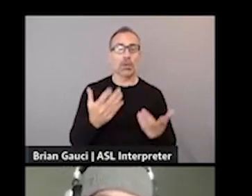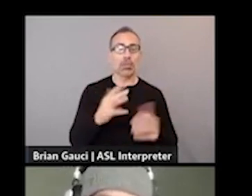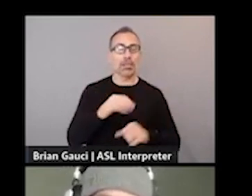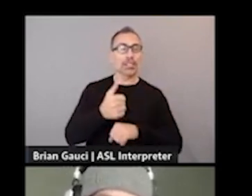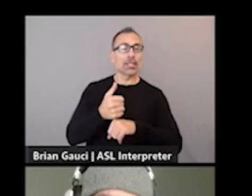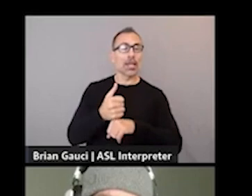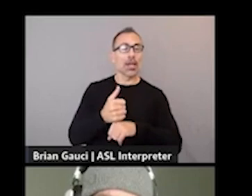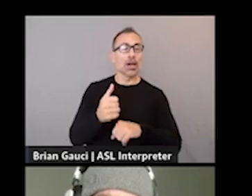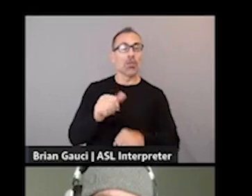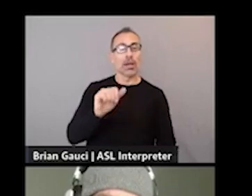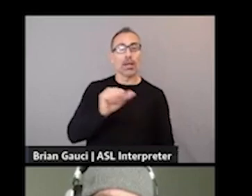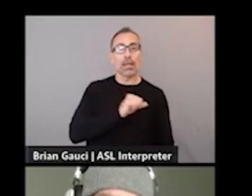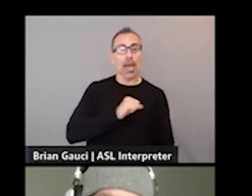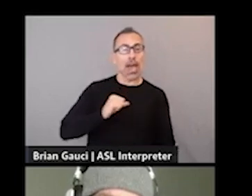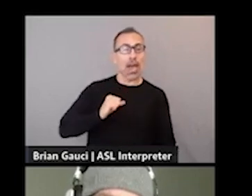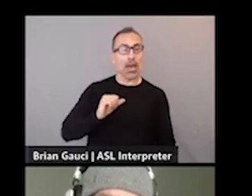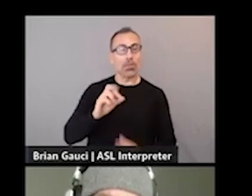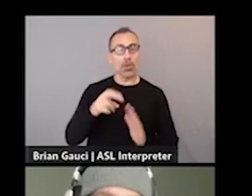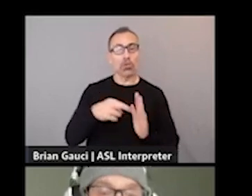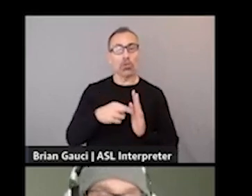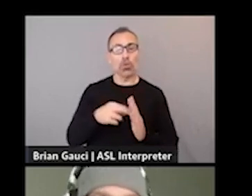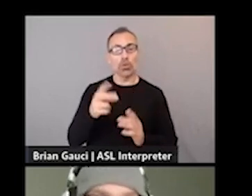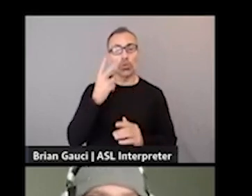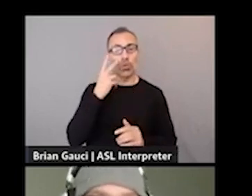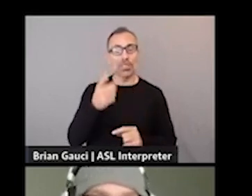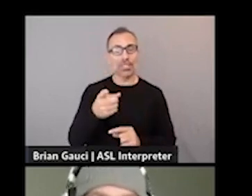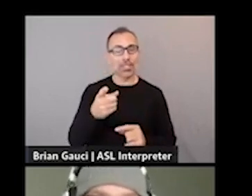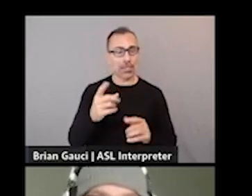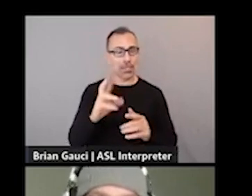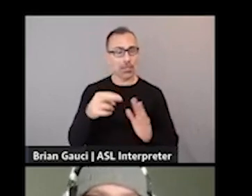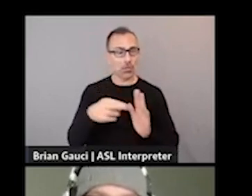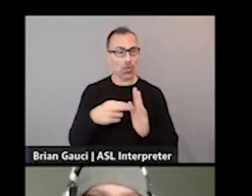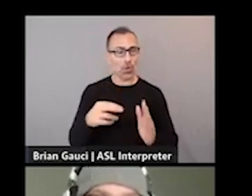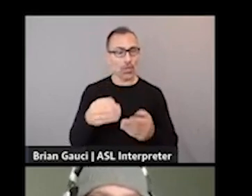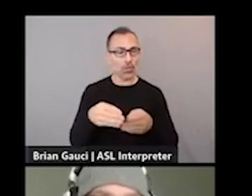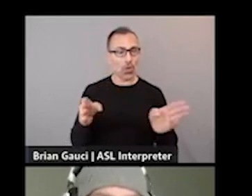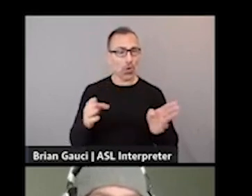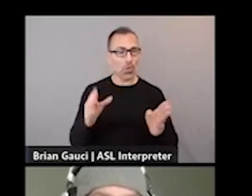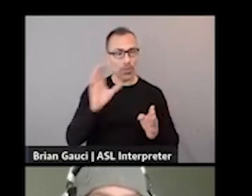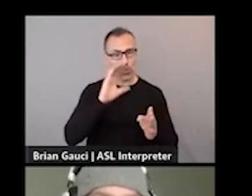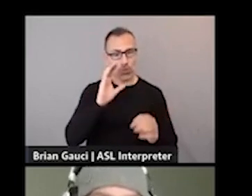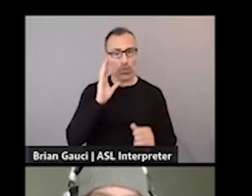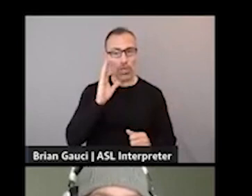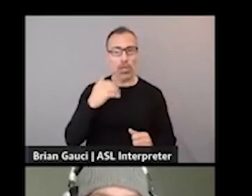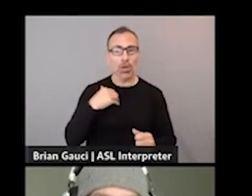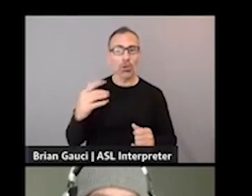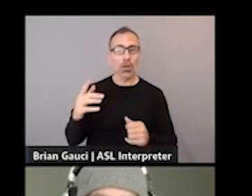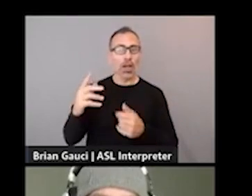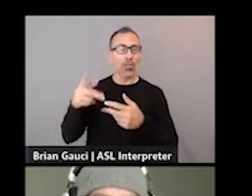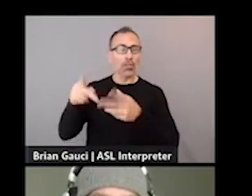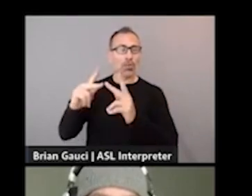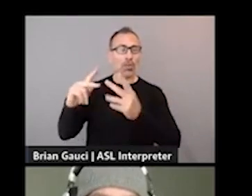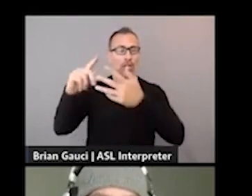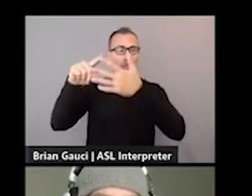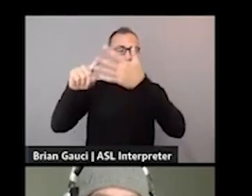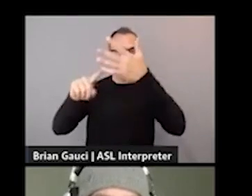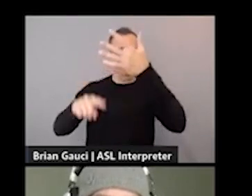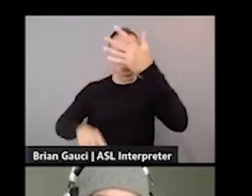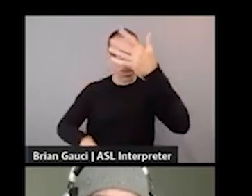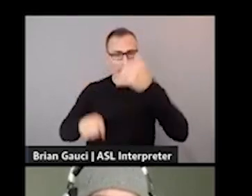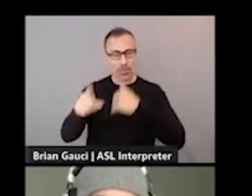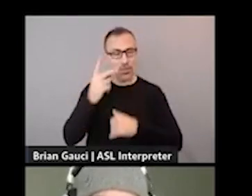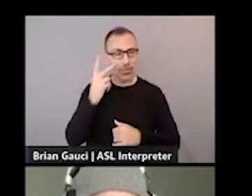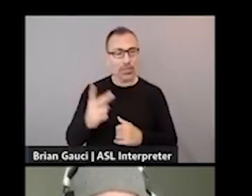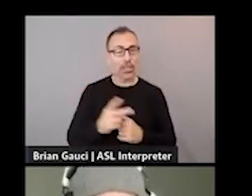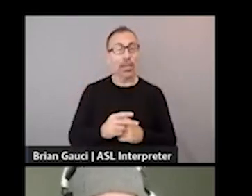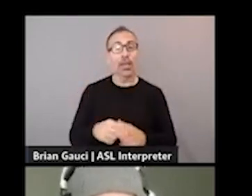this particular role, what I have as the Opensearch, it will have all the permission like create, delete, update collections. Then on the indexing